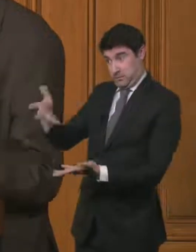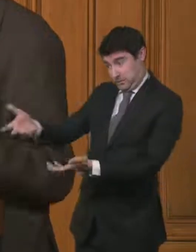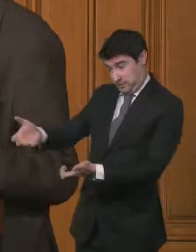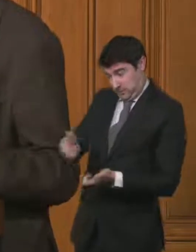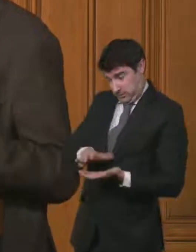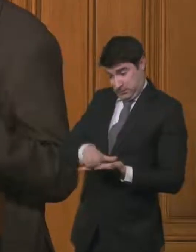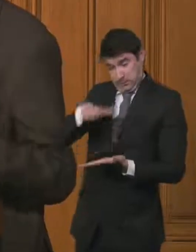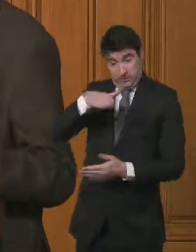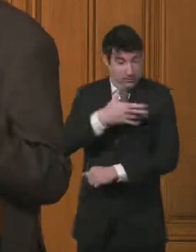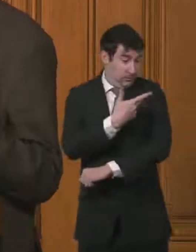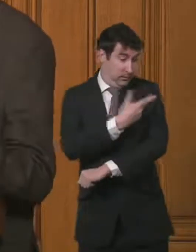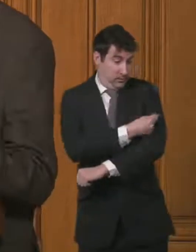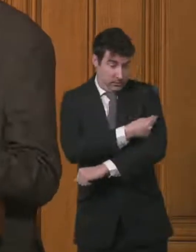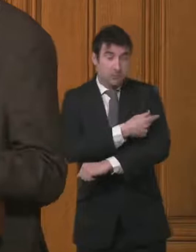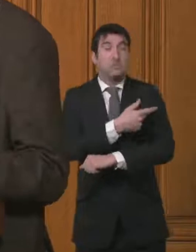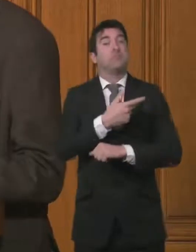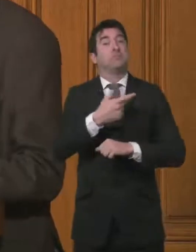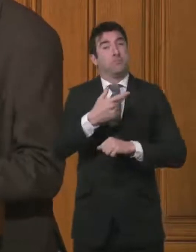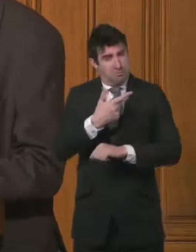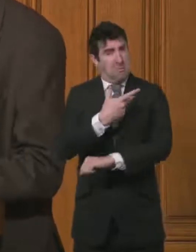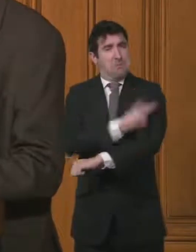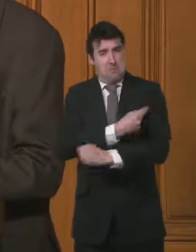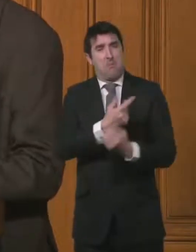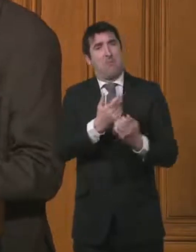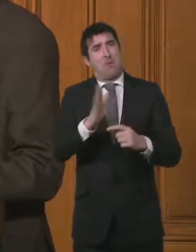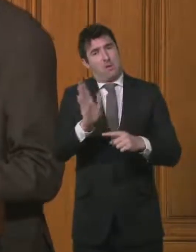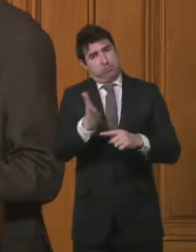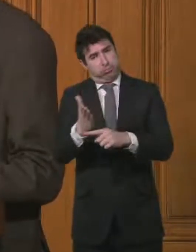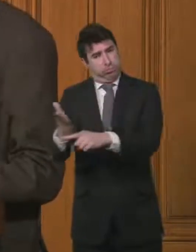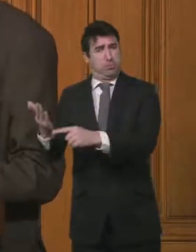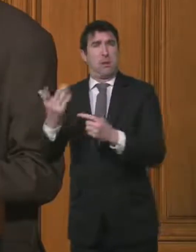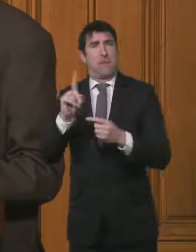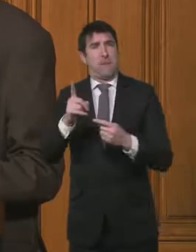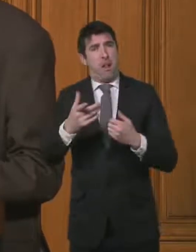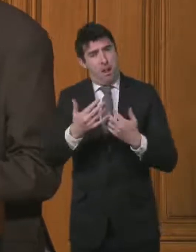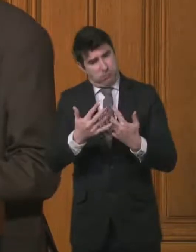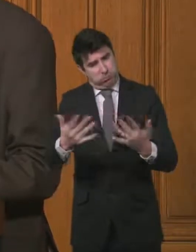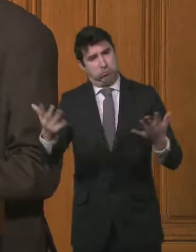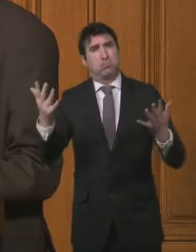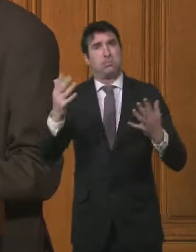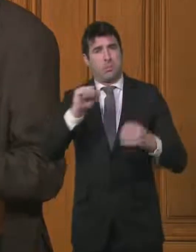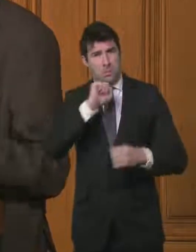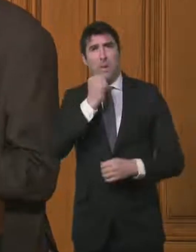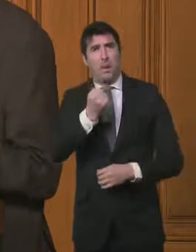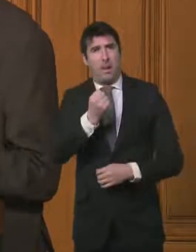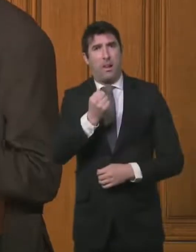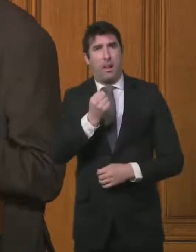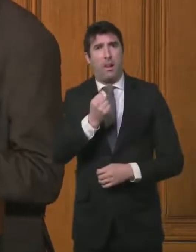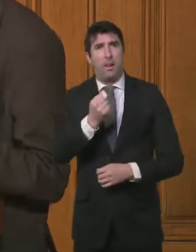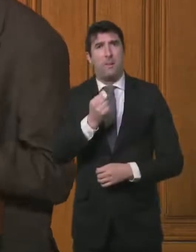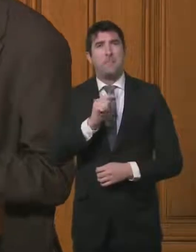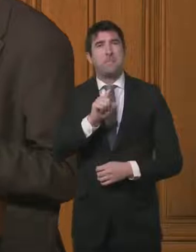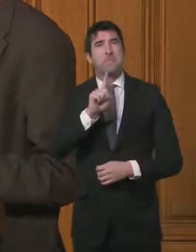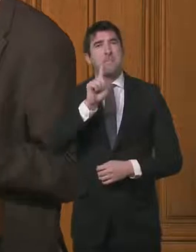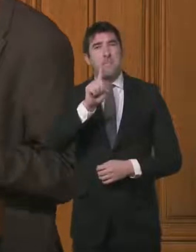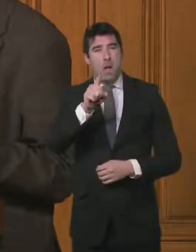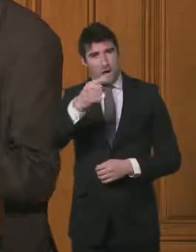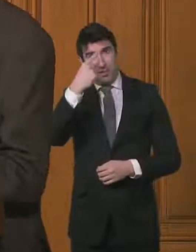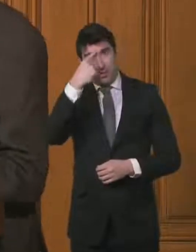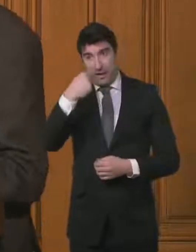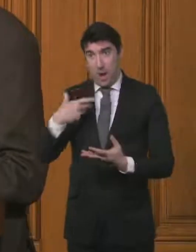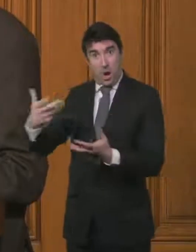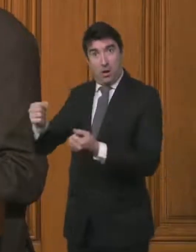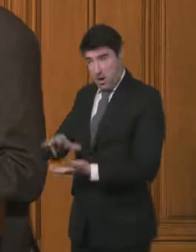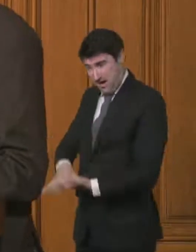a little bit more around how that process works and the importance of batch releases. These are still unlicensed products. Remember, they